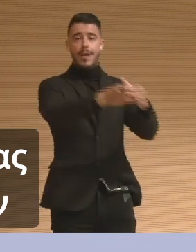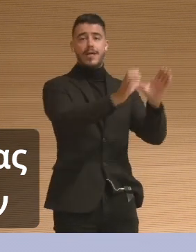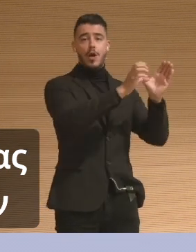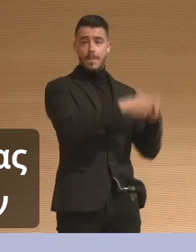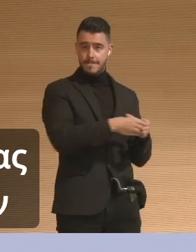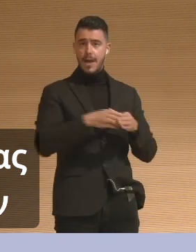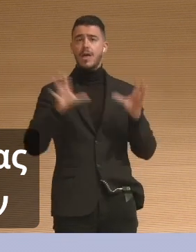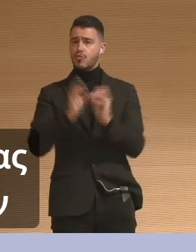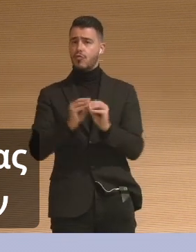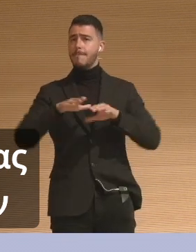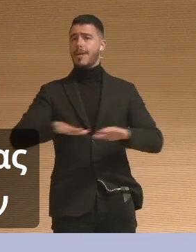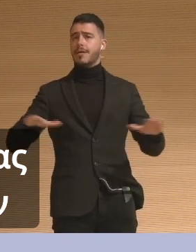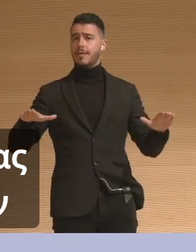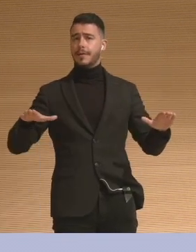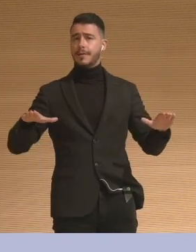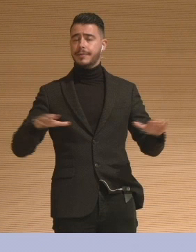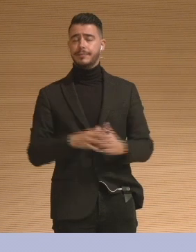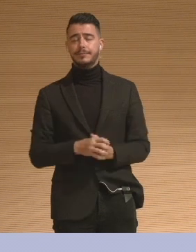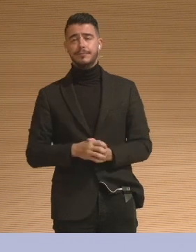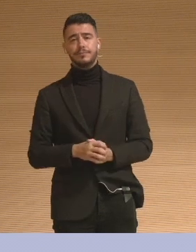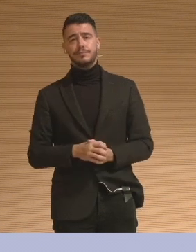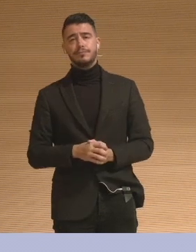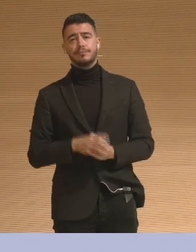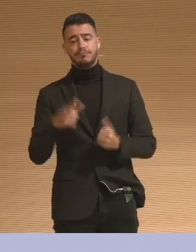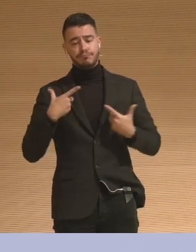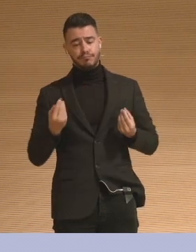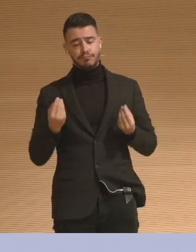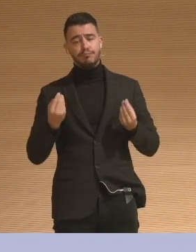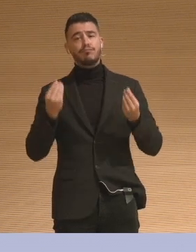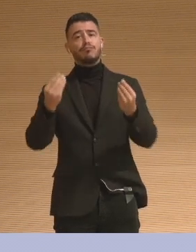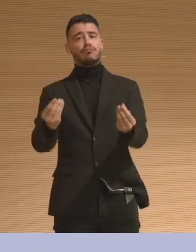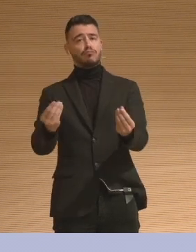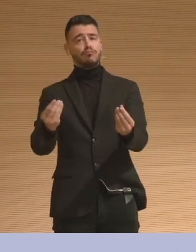safe, supportive, and inclusive environment for the looked after children.